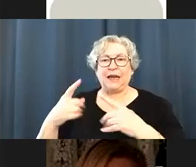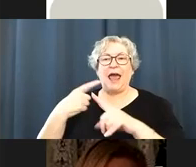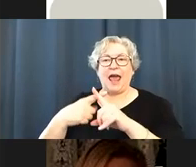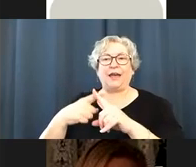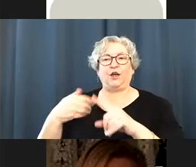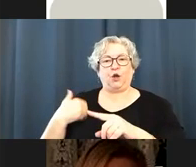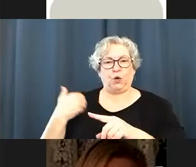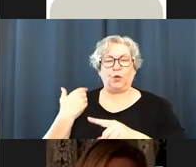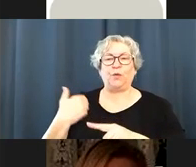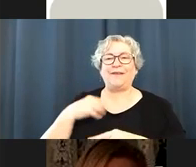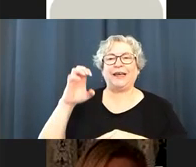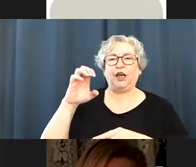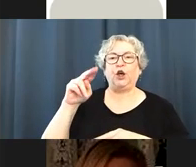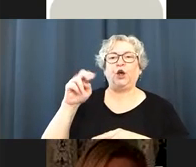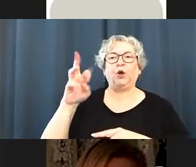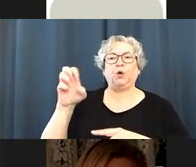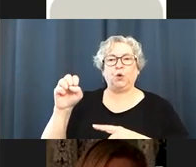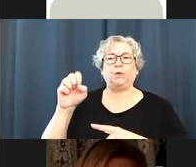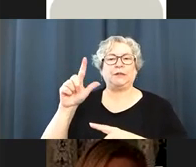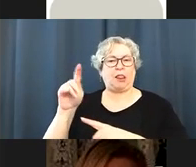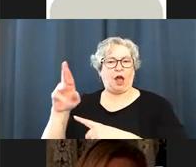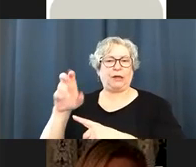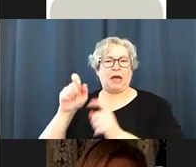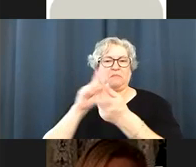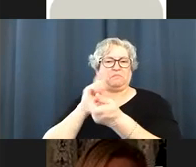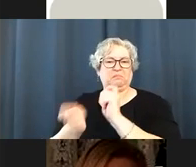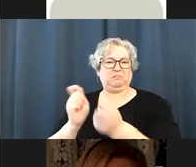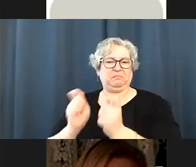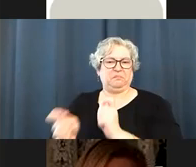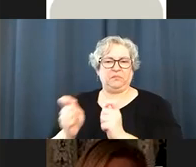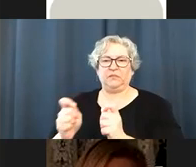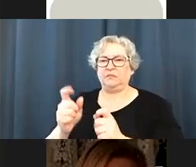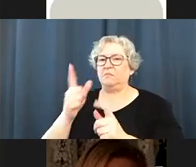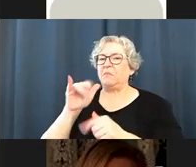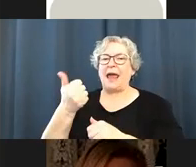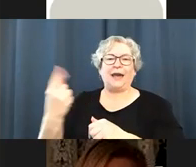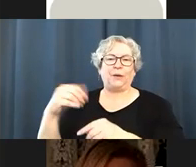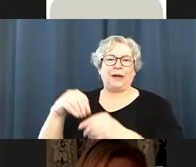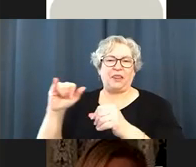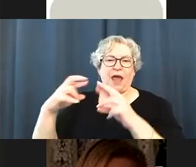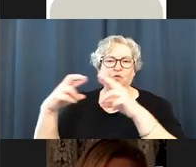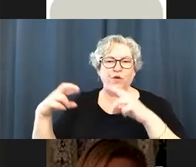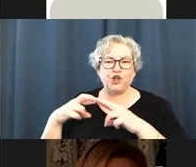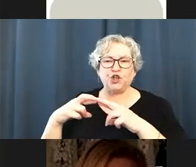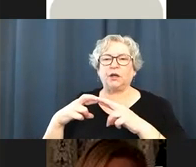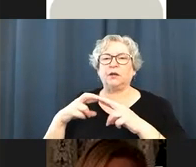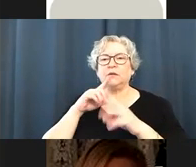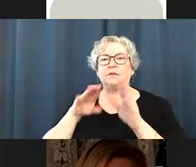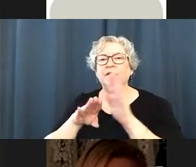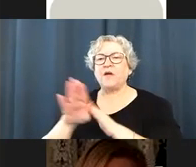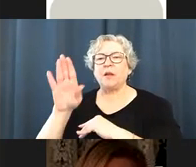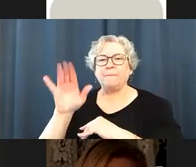an e-newsletter that is customizable by everyone in the region. We it's developed